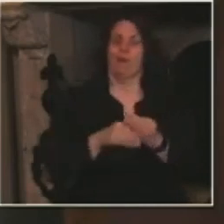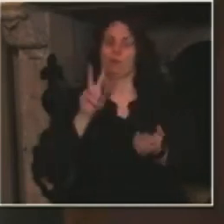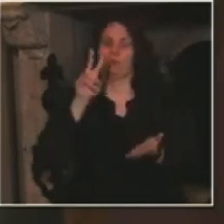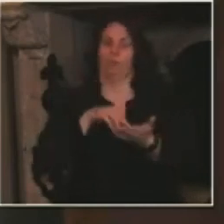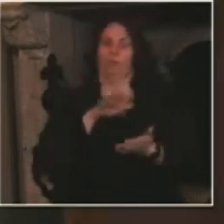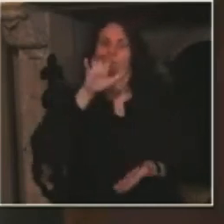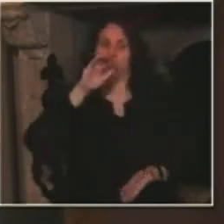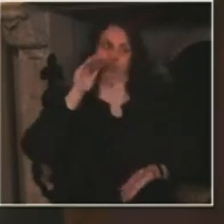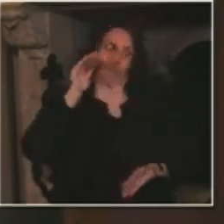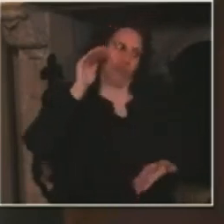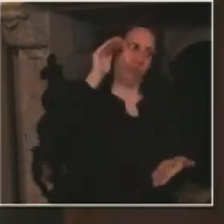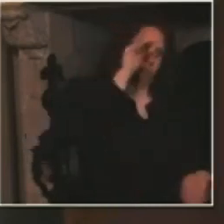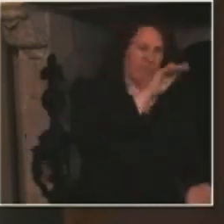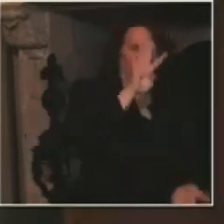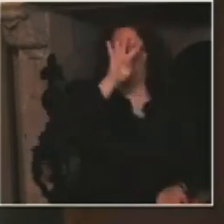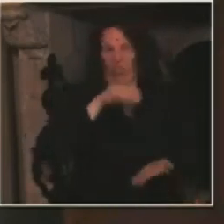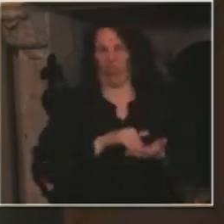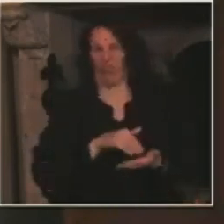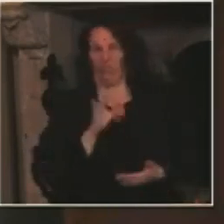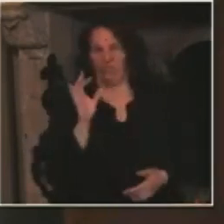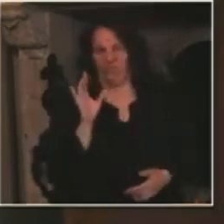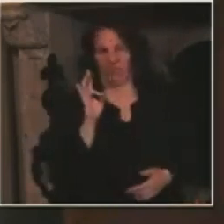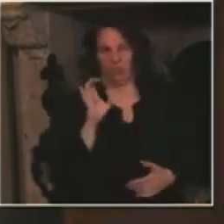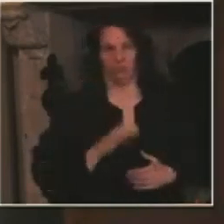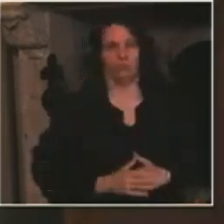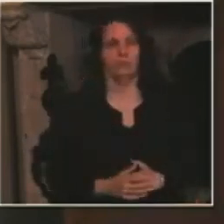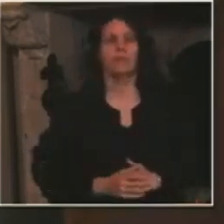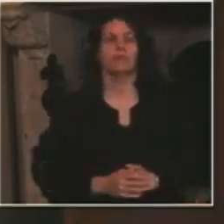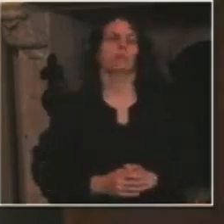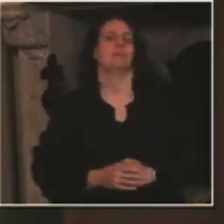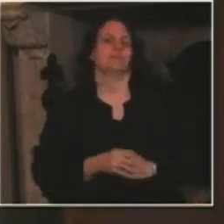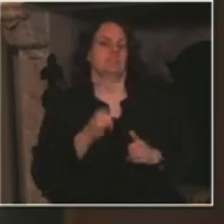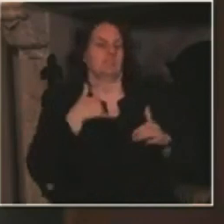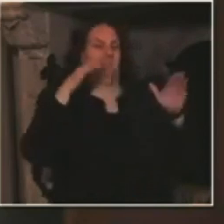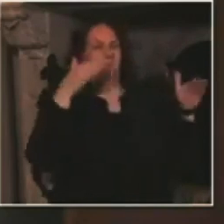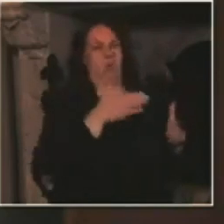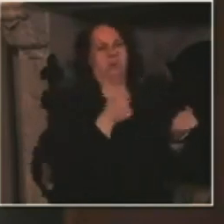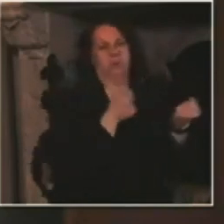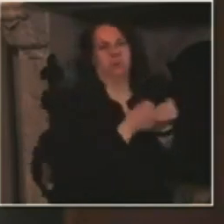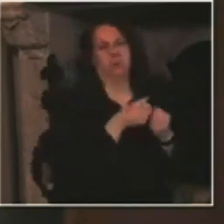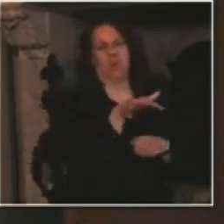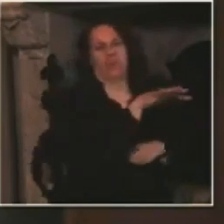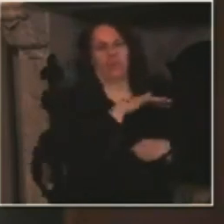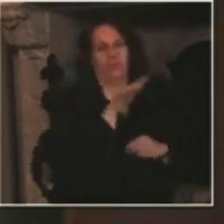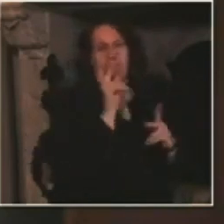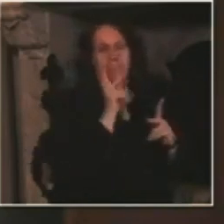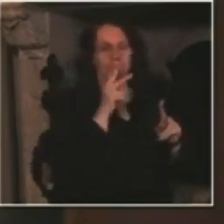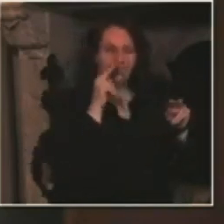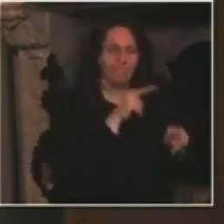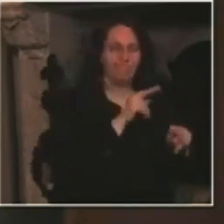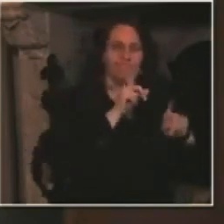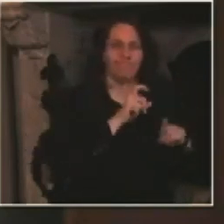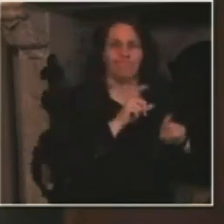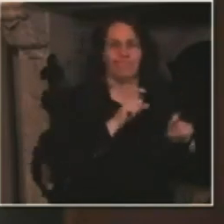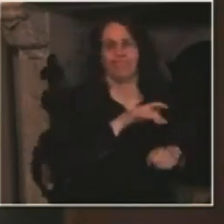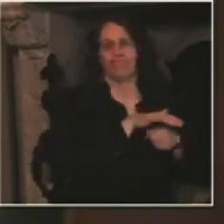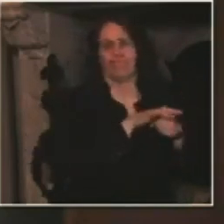that outbreak until we get our arms fully wrapped around it. We've also